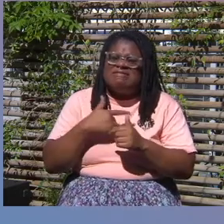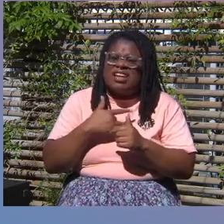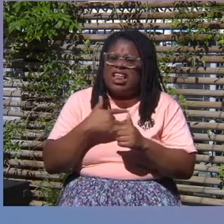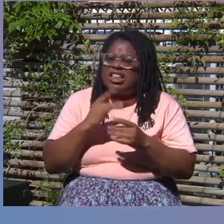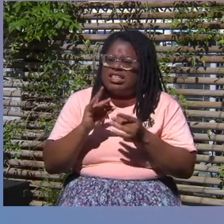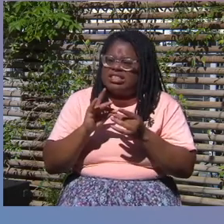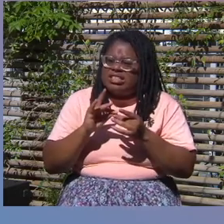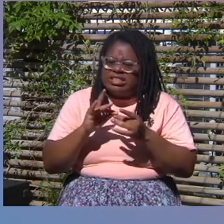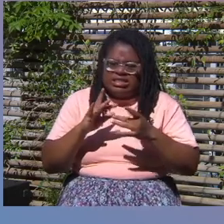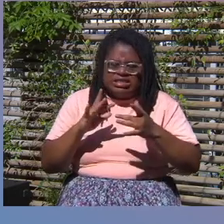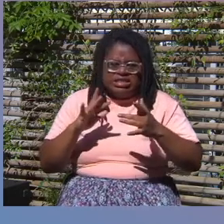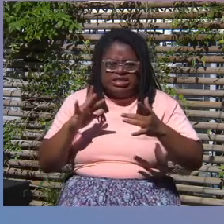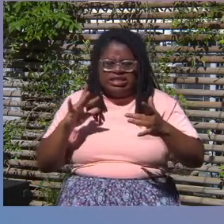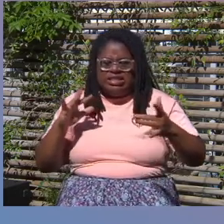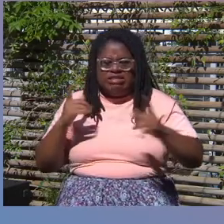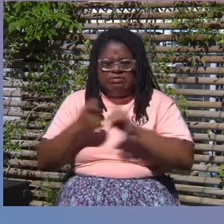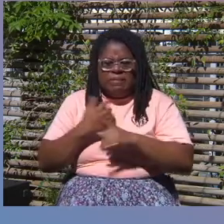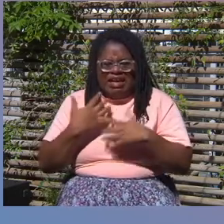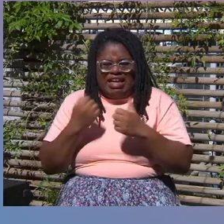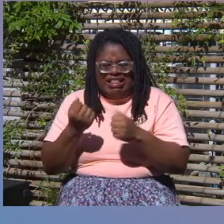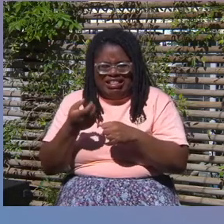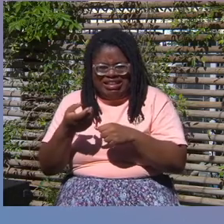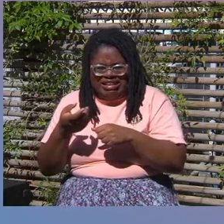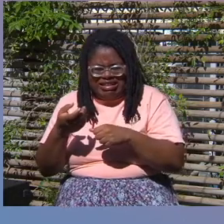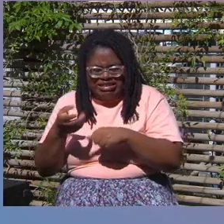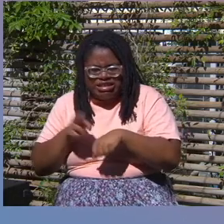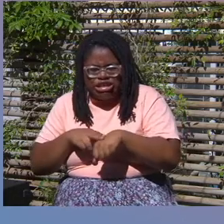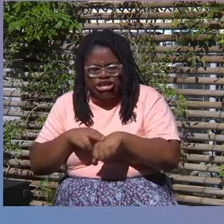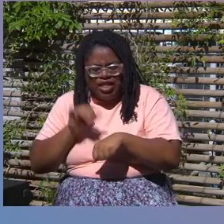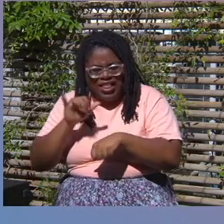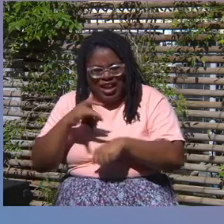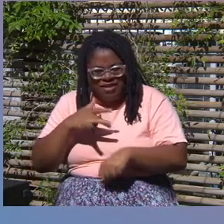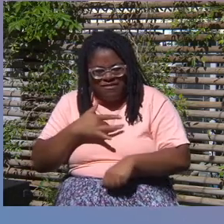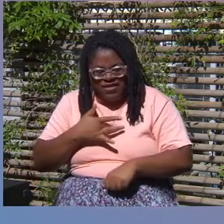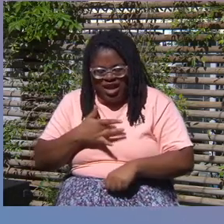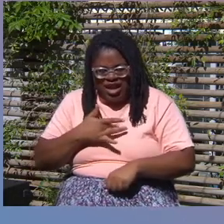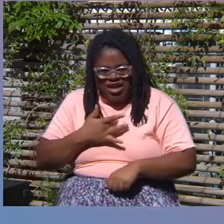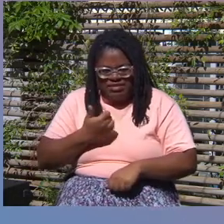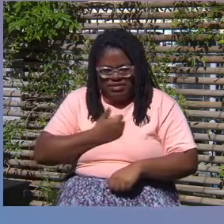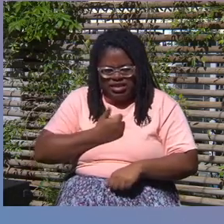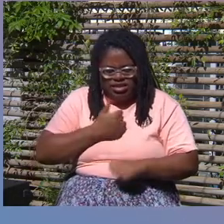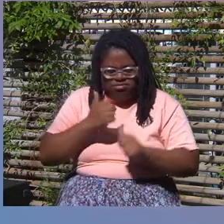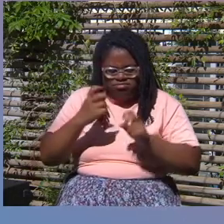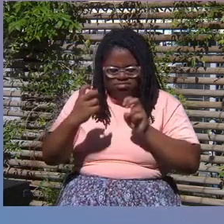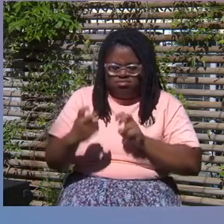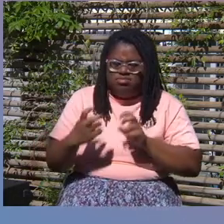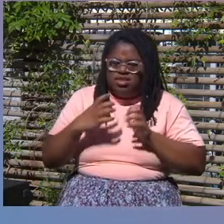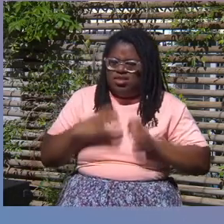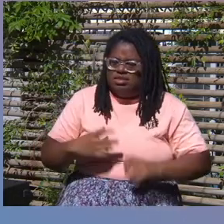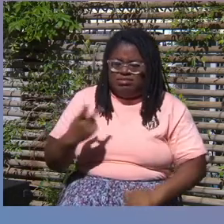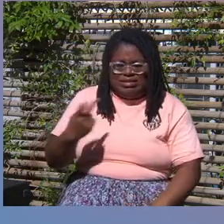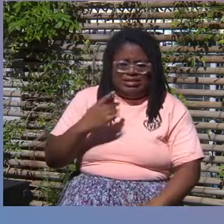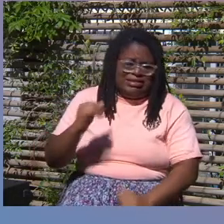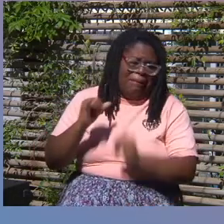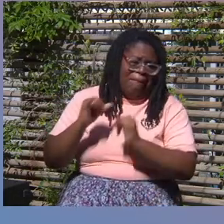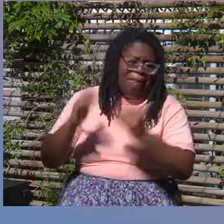my healing nature that I found myself sitting with clients thinking, well, you and me